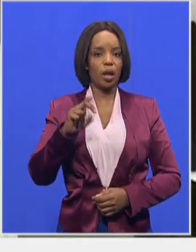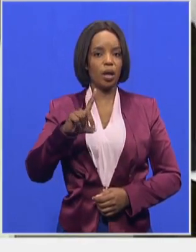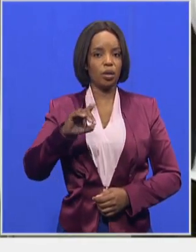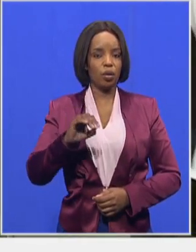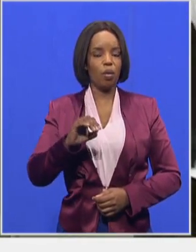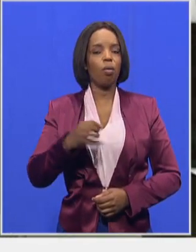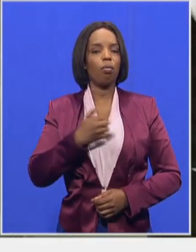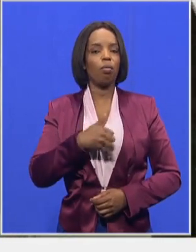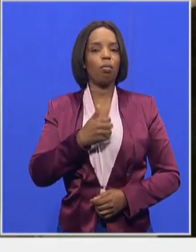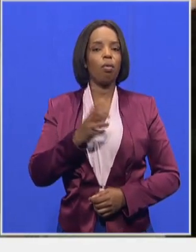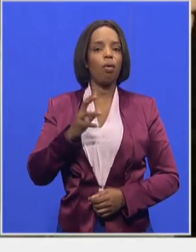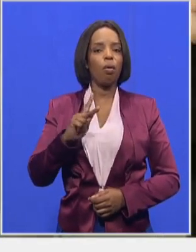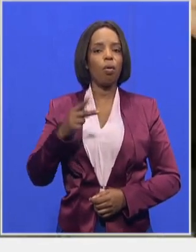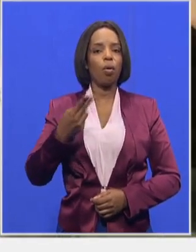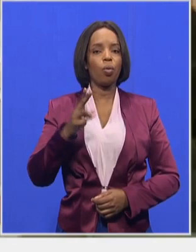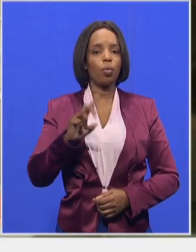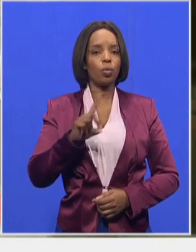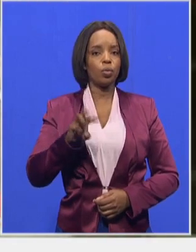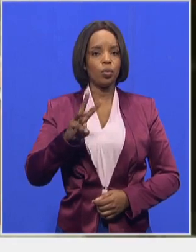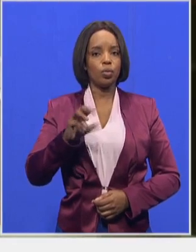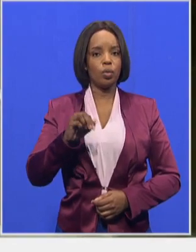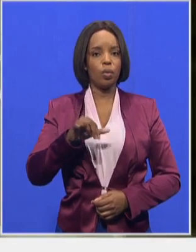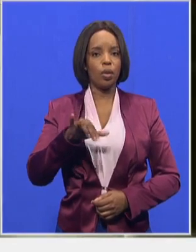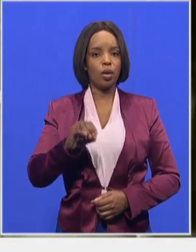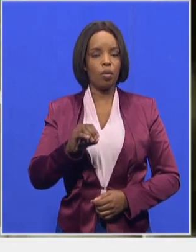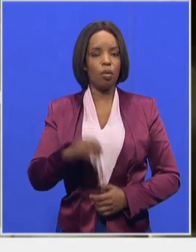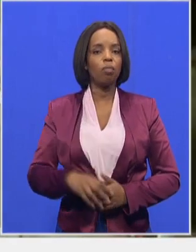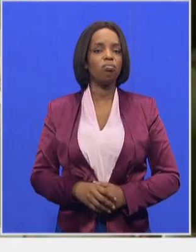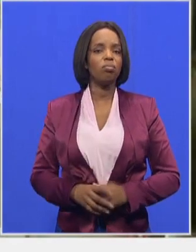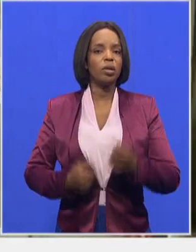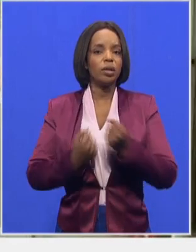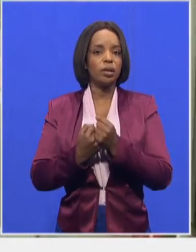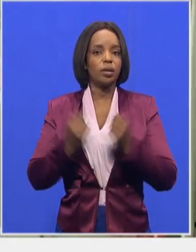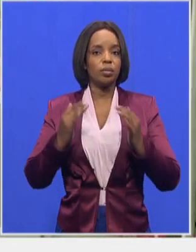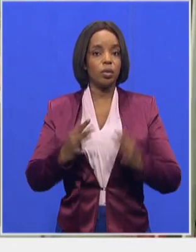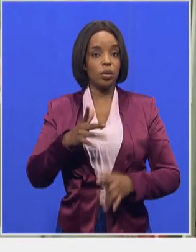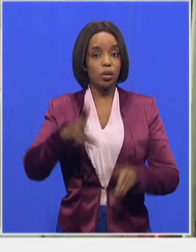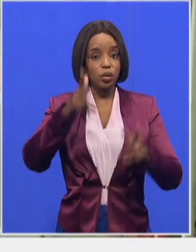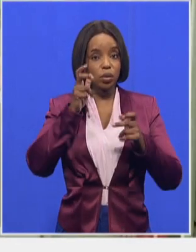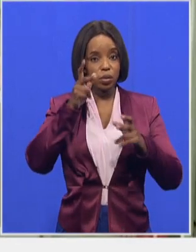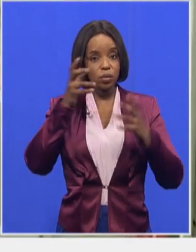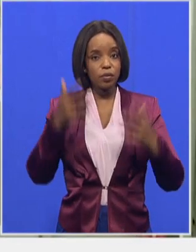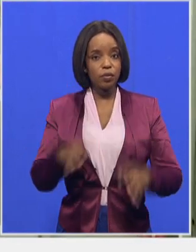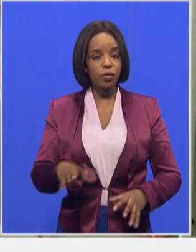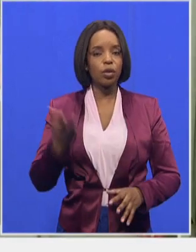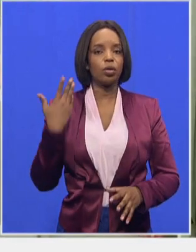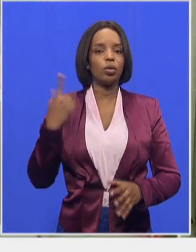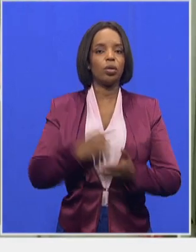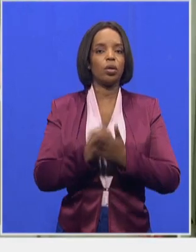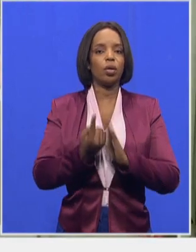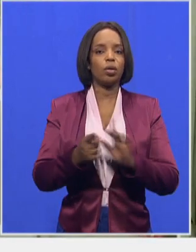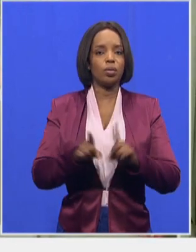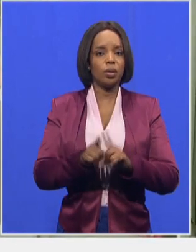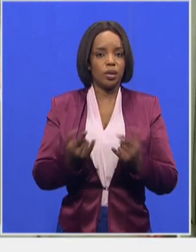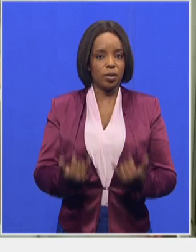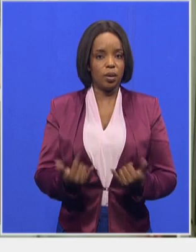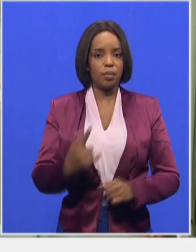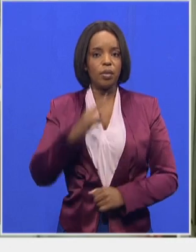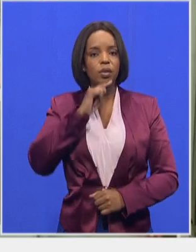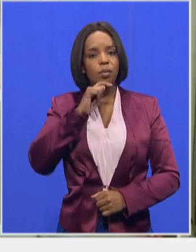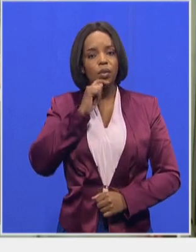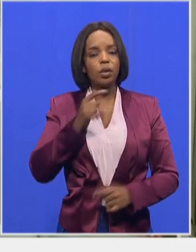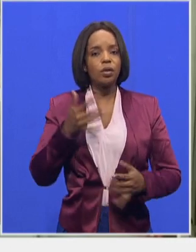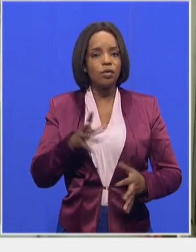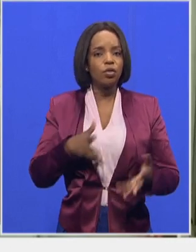Zandile Gumede's supporters. Ntando, you have been listening throughout last week and this morning, and we've been talking about this